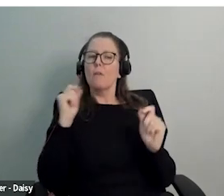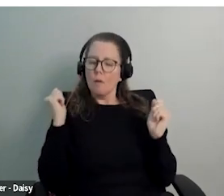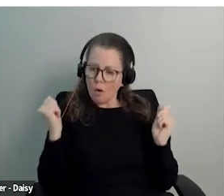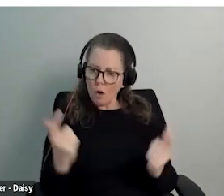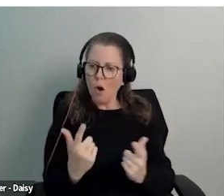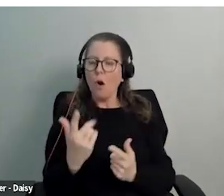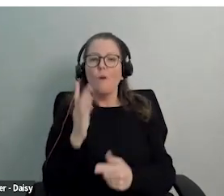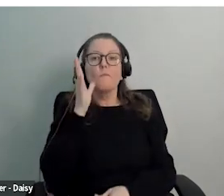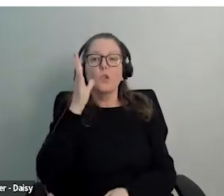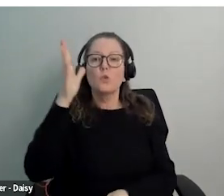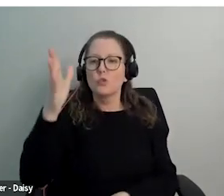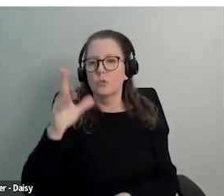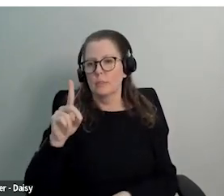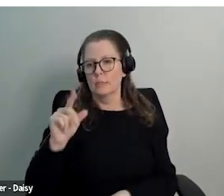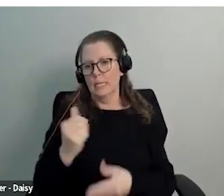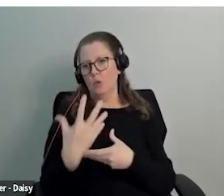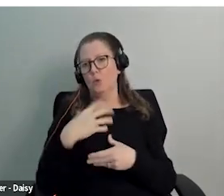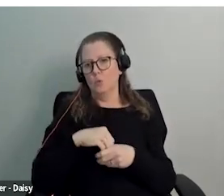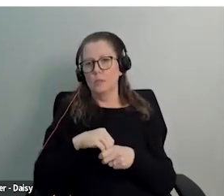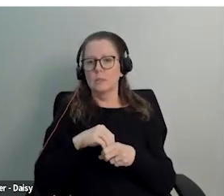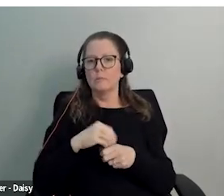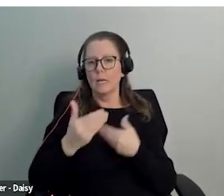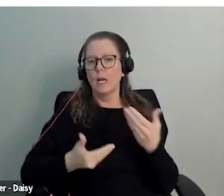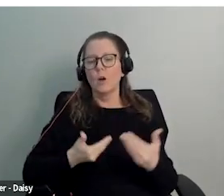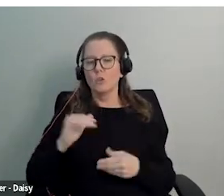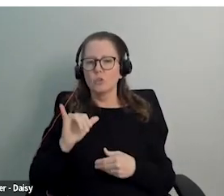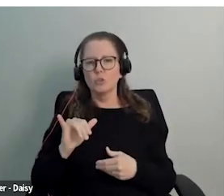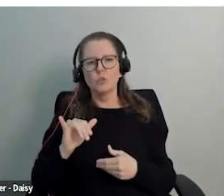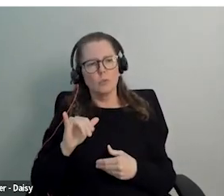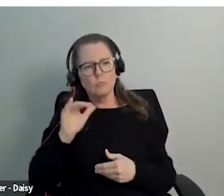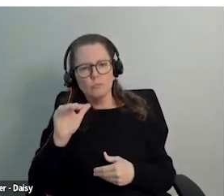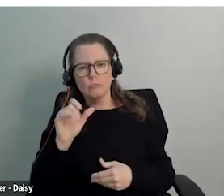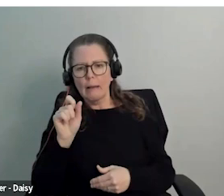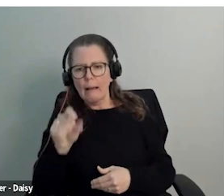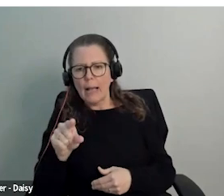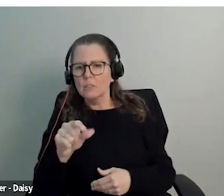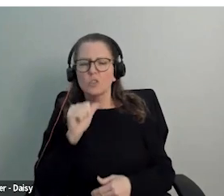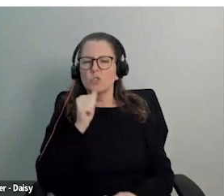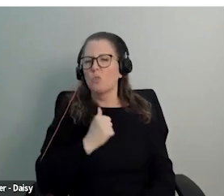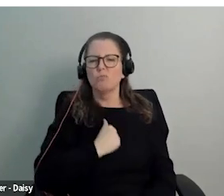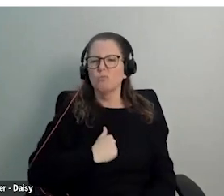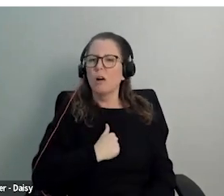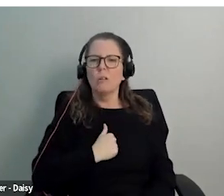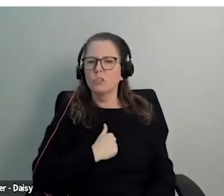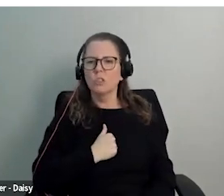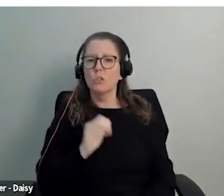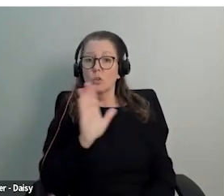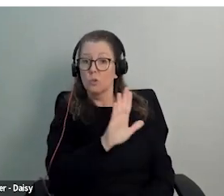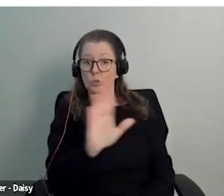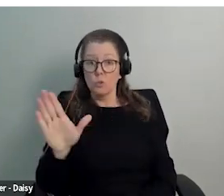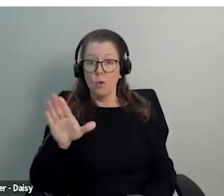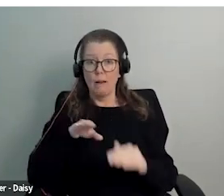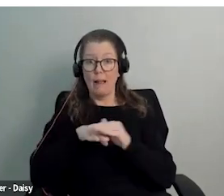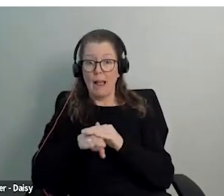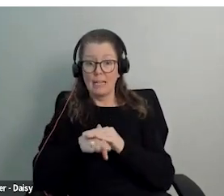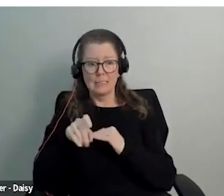workplace for future disabled employees as well. So ask for what you need without apology. Your access needs are not